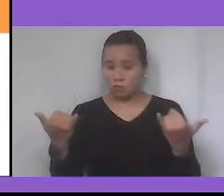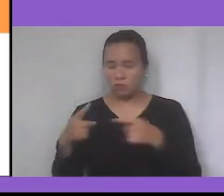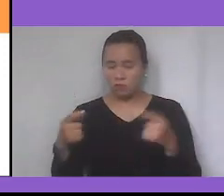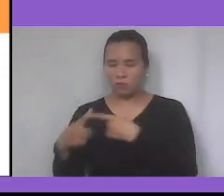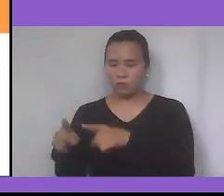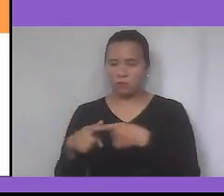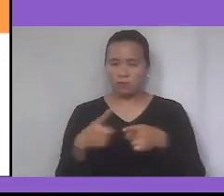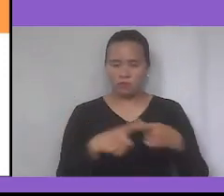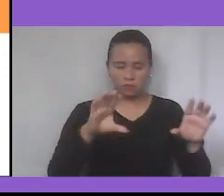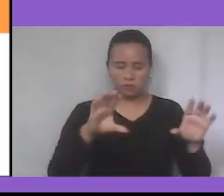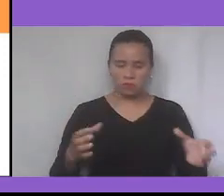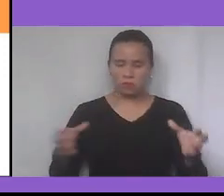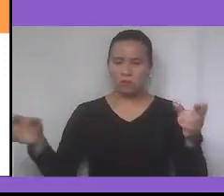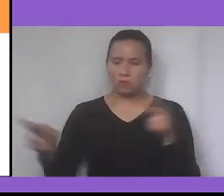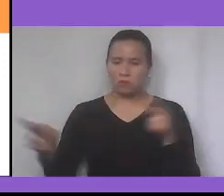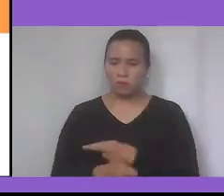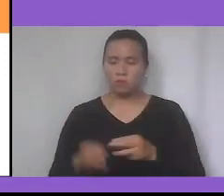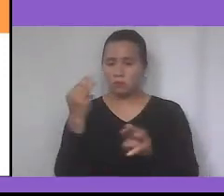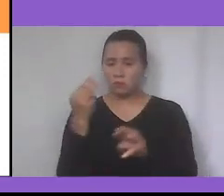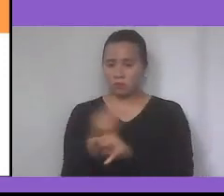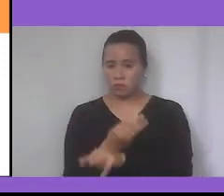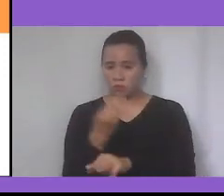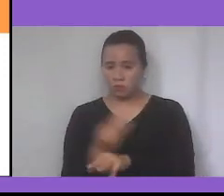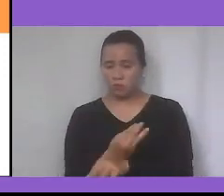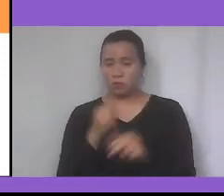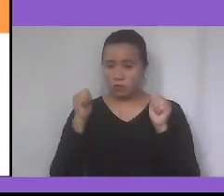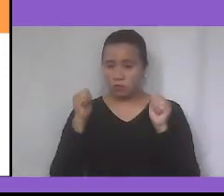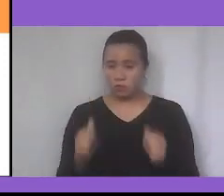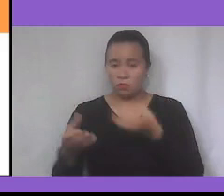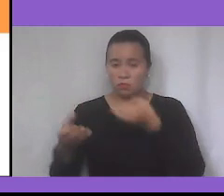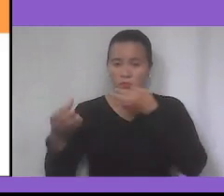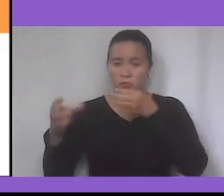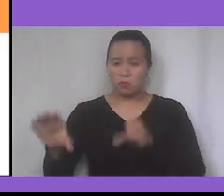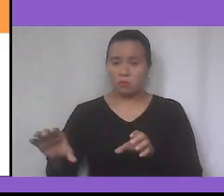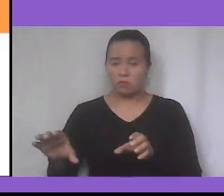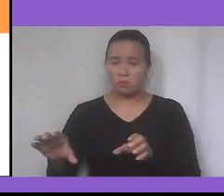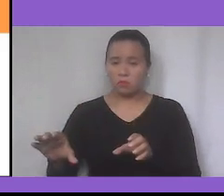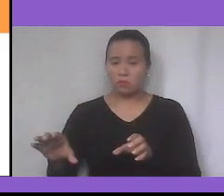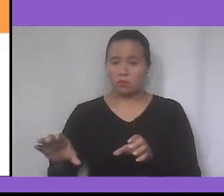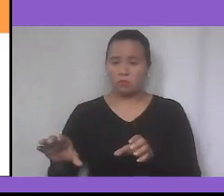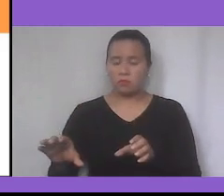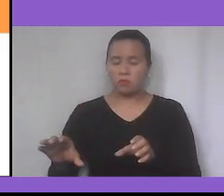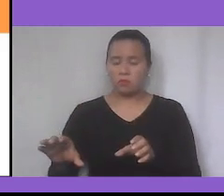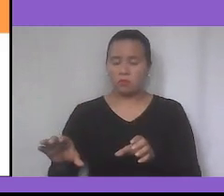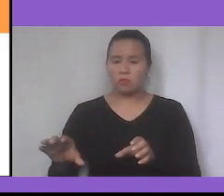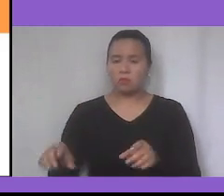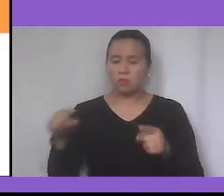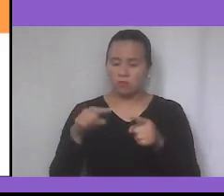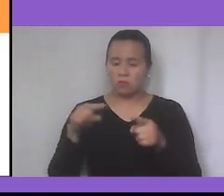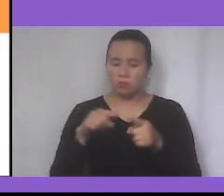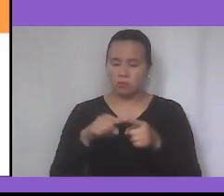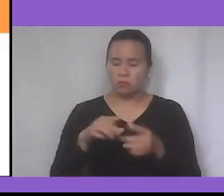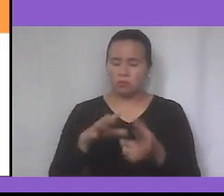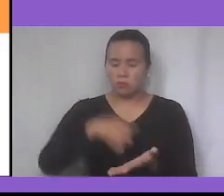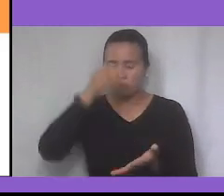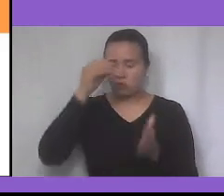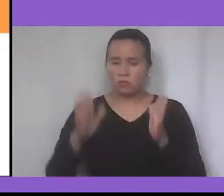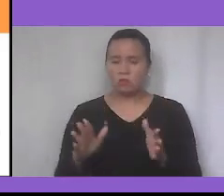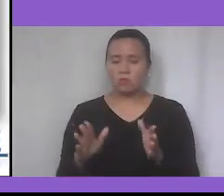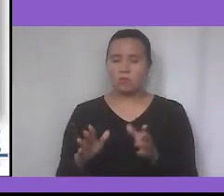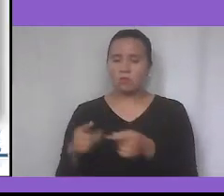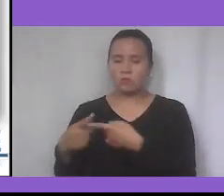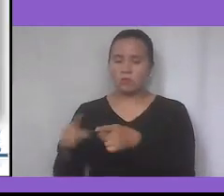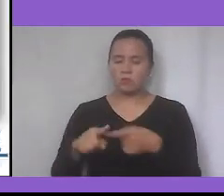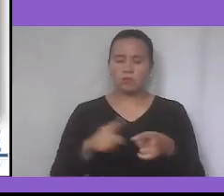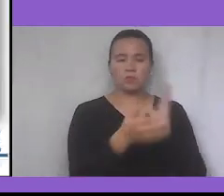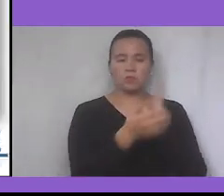their math skills? In today's diverse classrooms, math can pose challenges